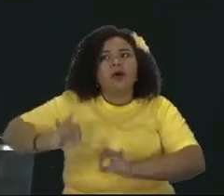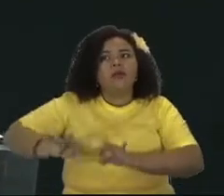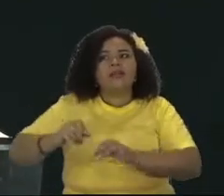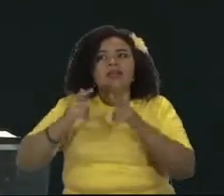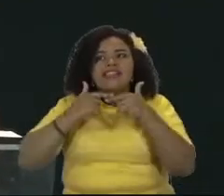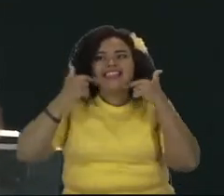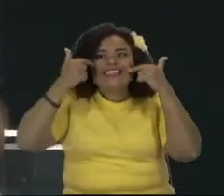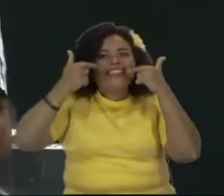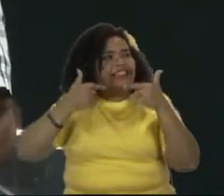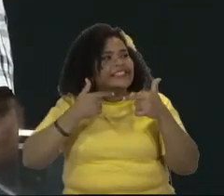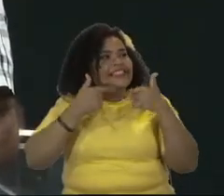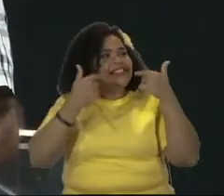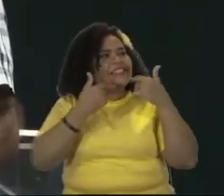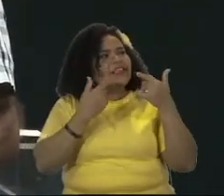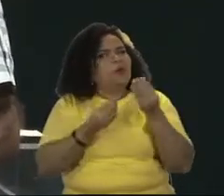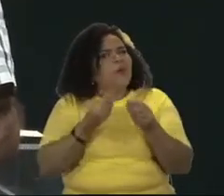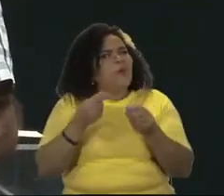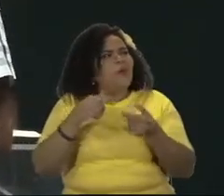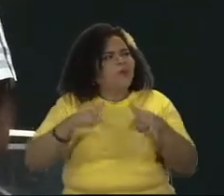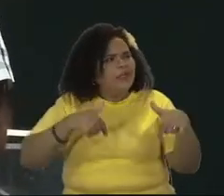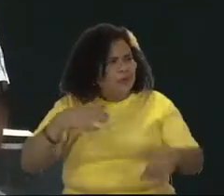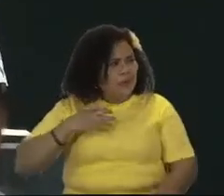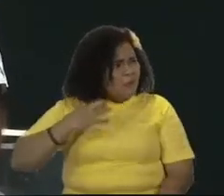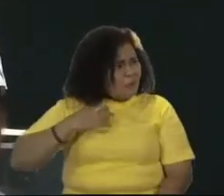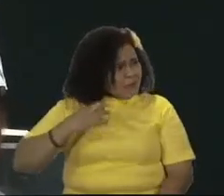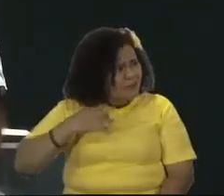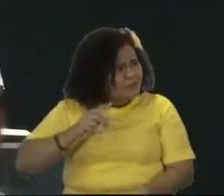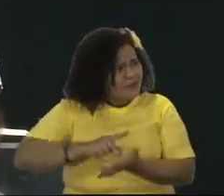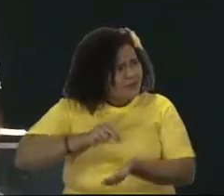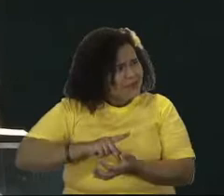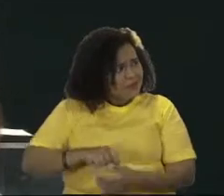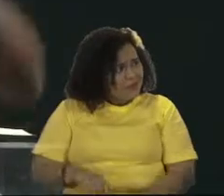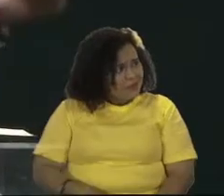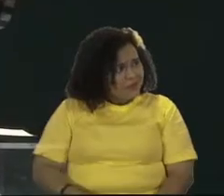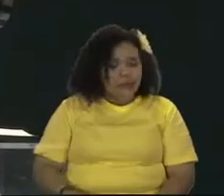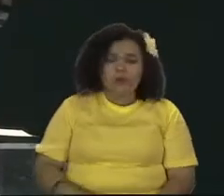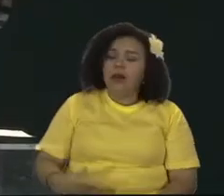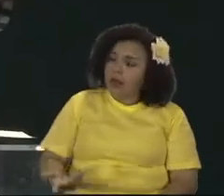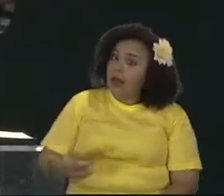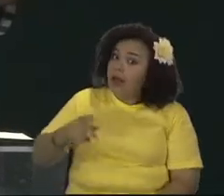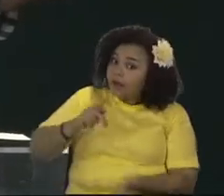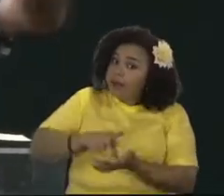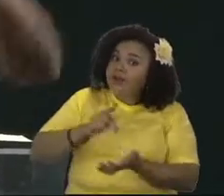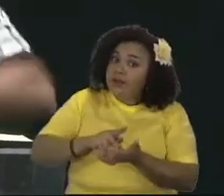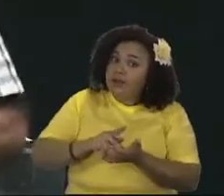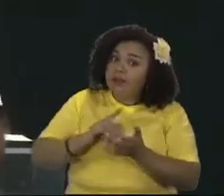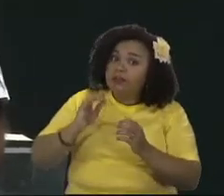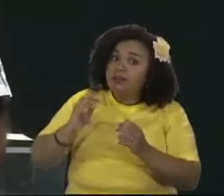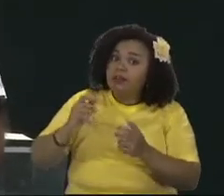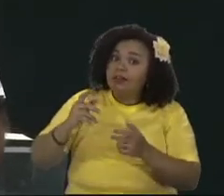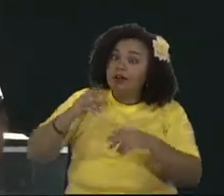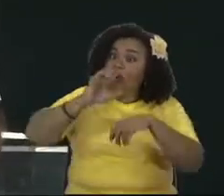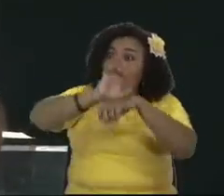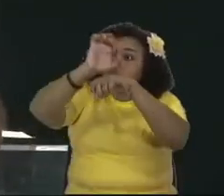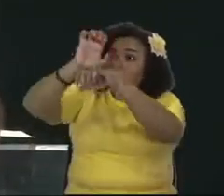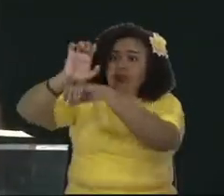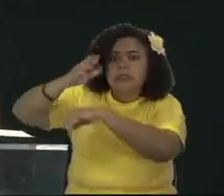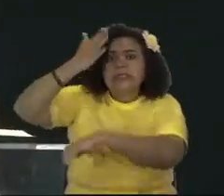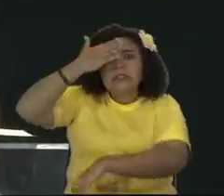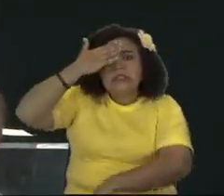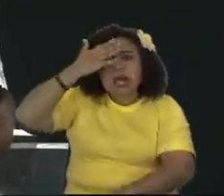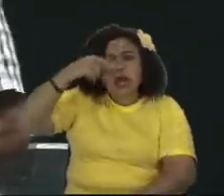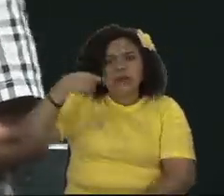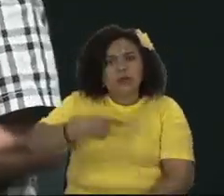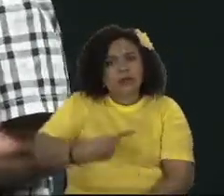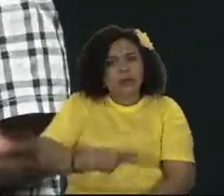doing the work. It was a compliment. The world has noticed.